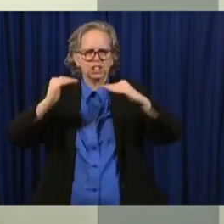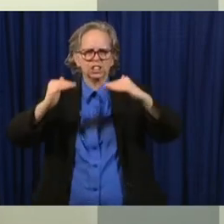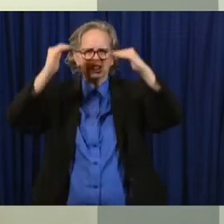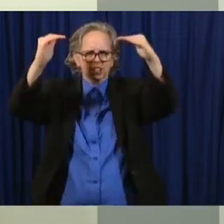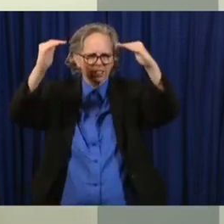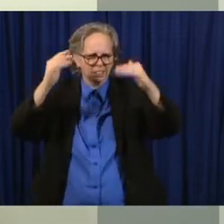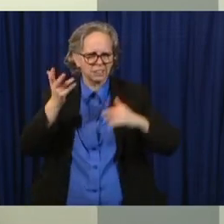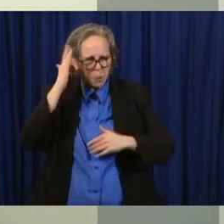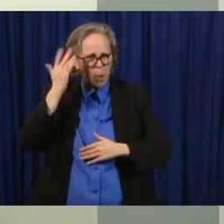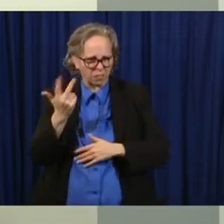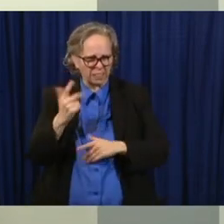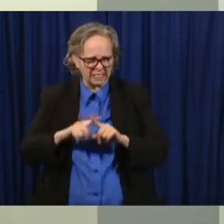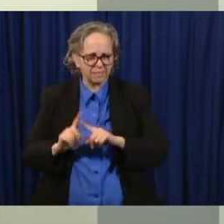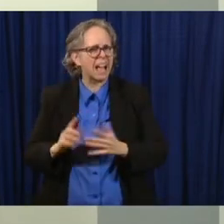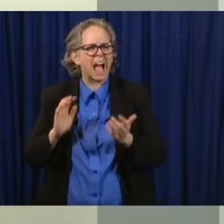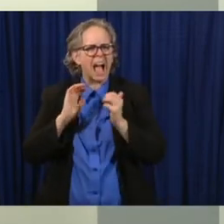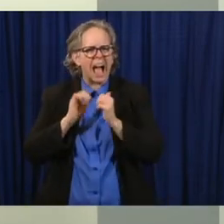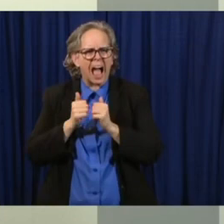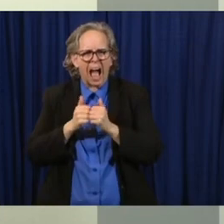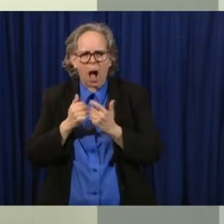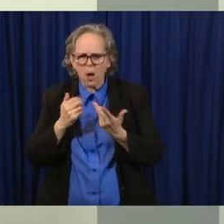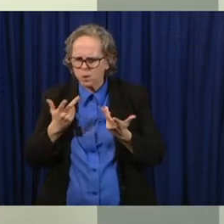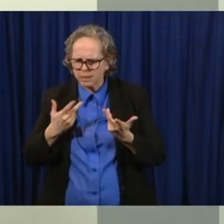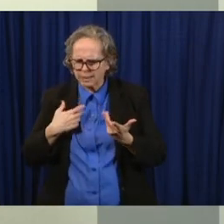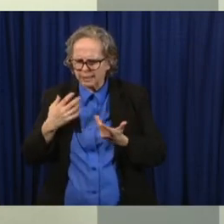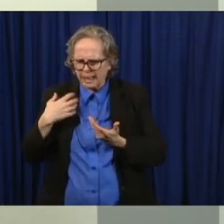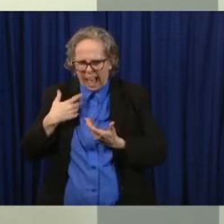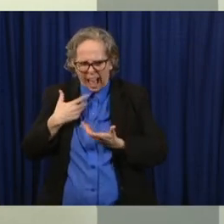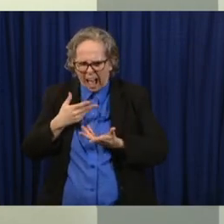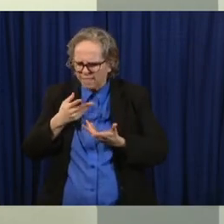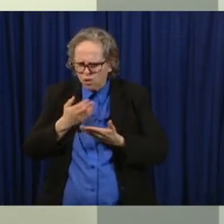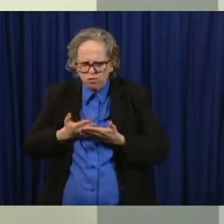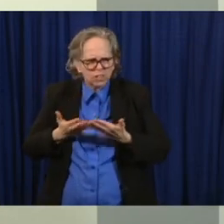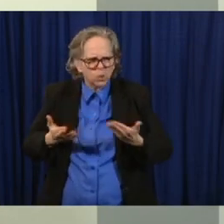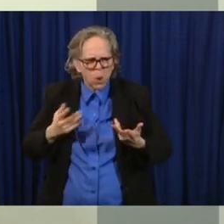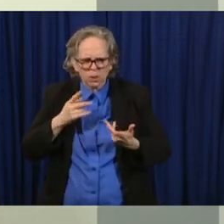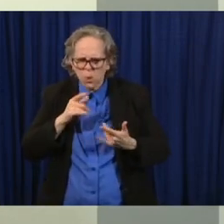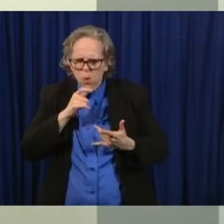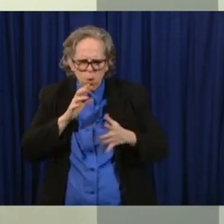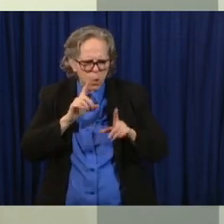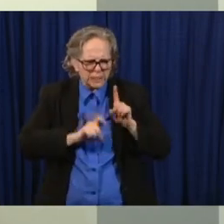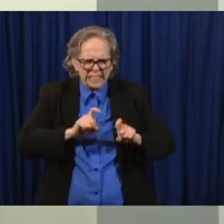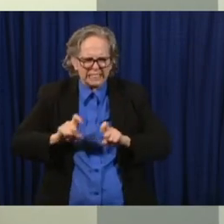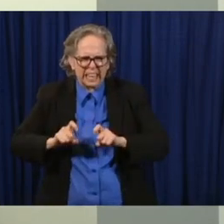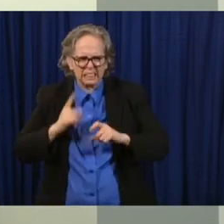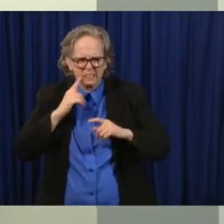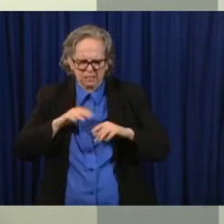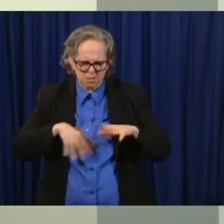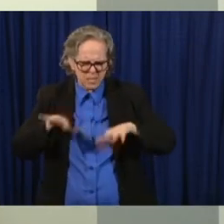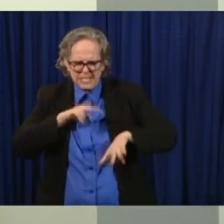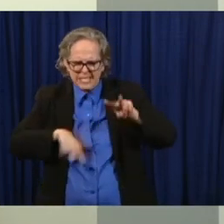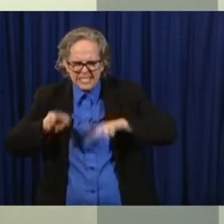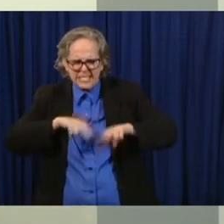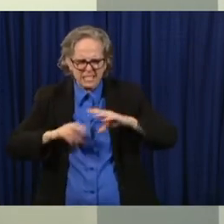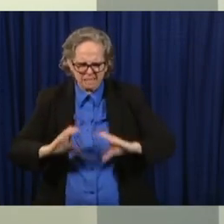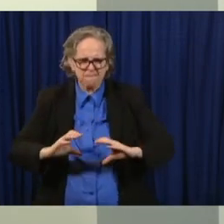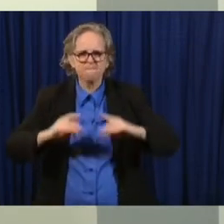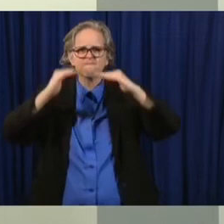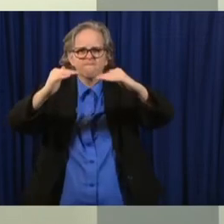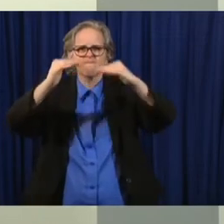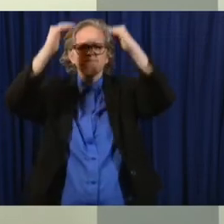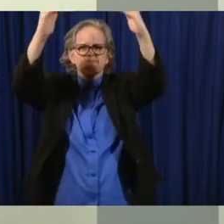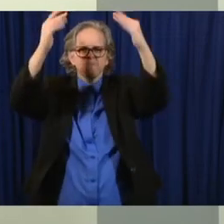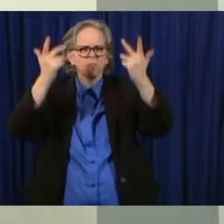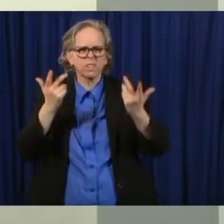scarce resources and who you should test. And we're really looking at that to see if we can tweak it. Could we get any more people under the roof of